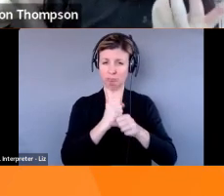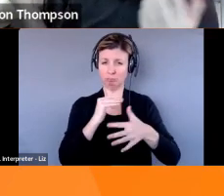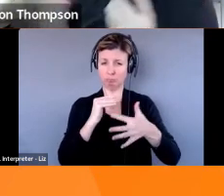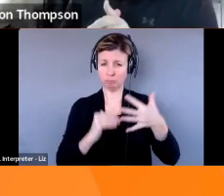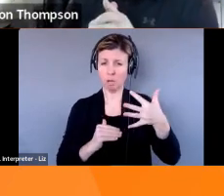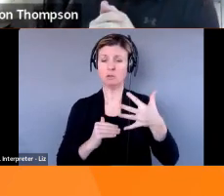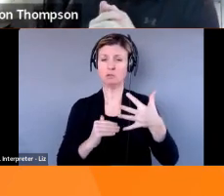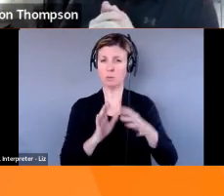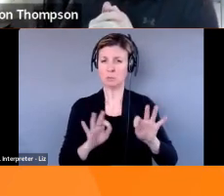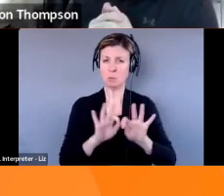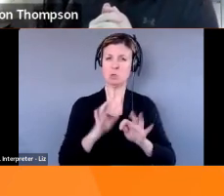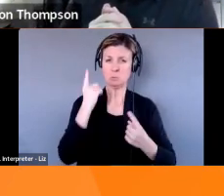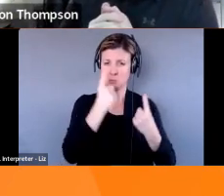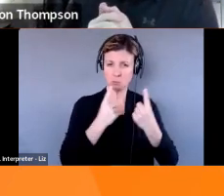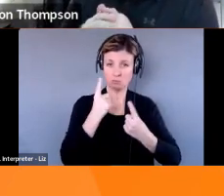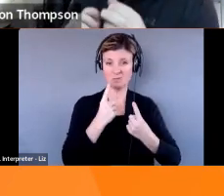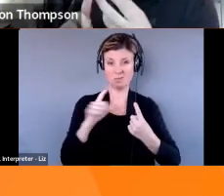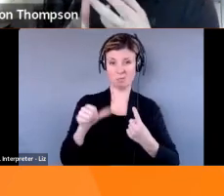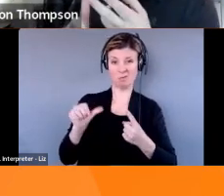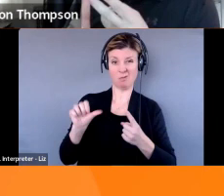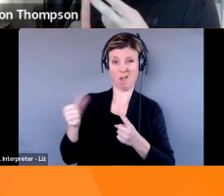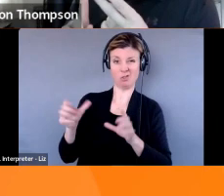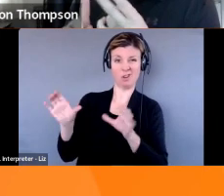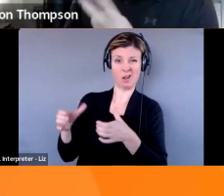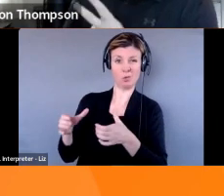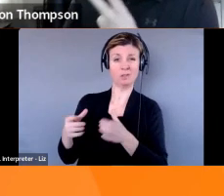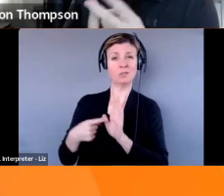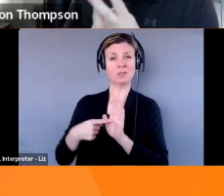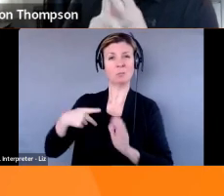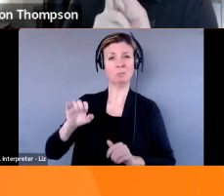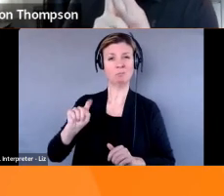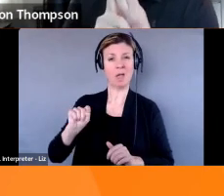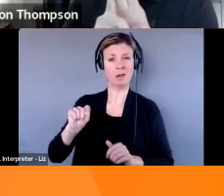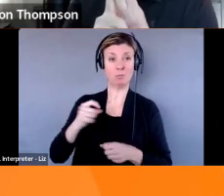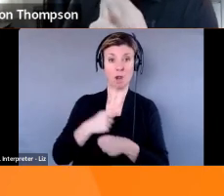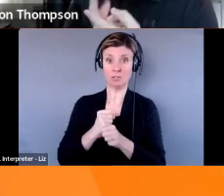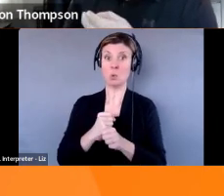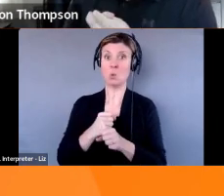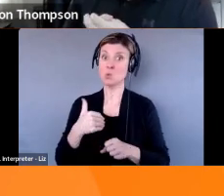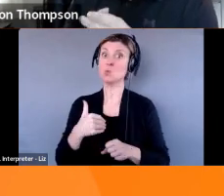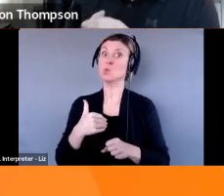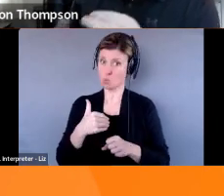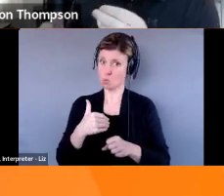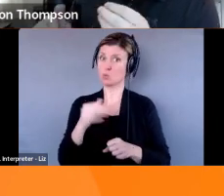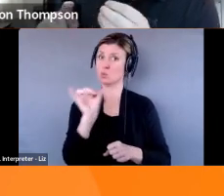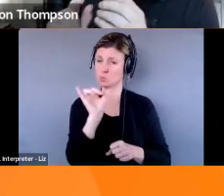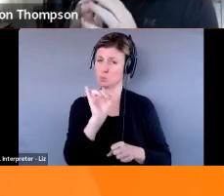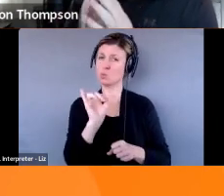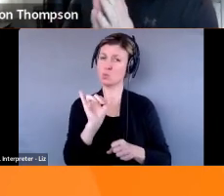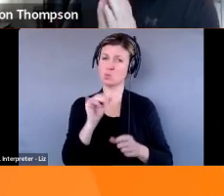than in some other categories. Pet food, pet products are also very competitive as well.